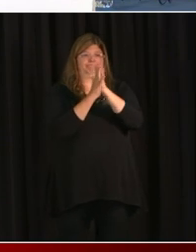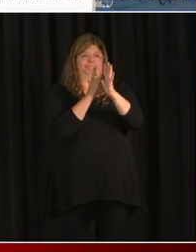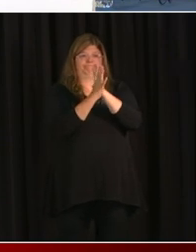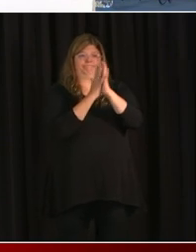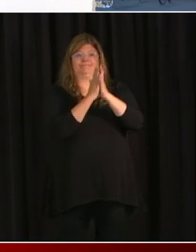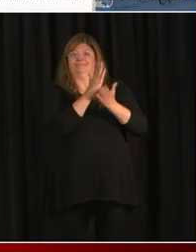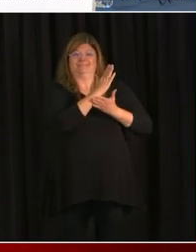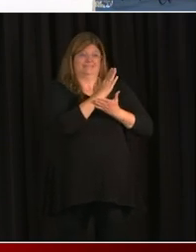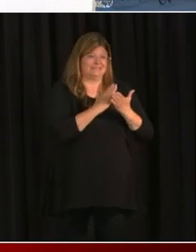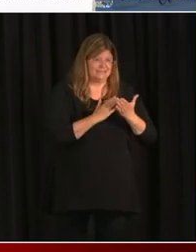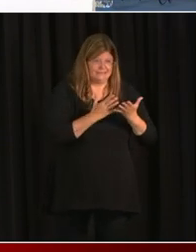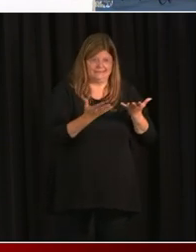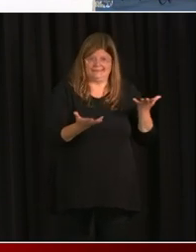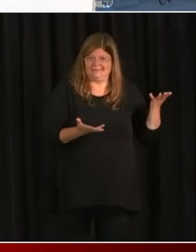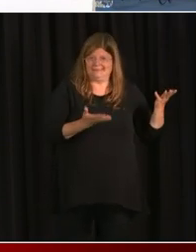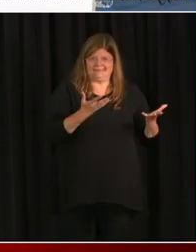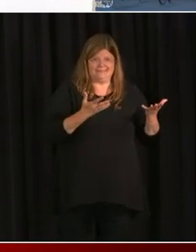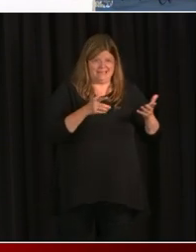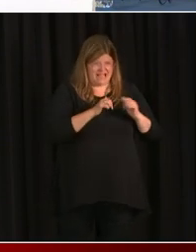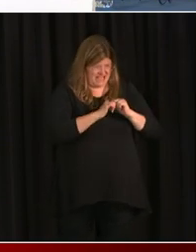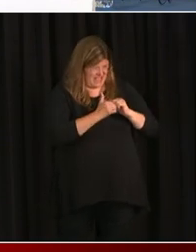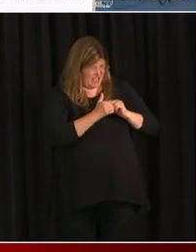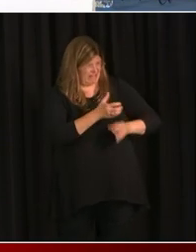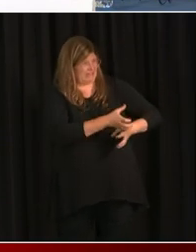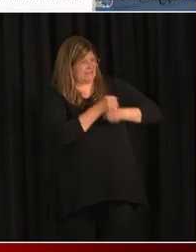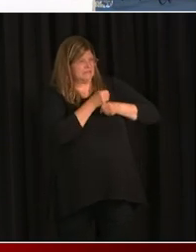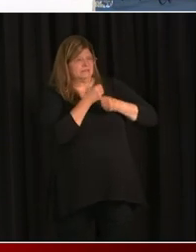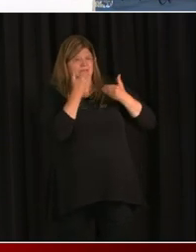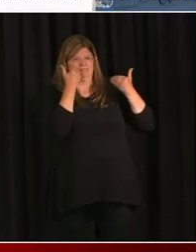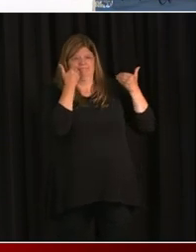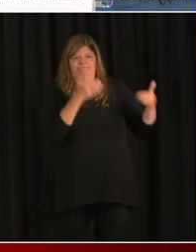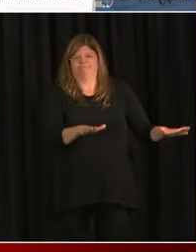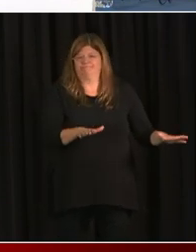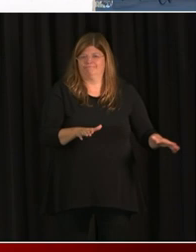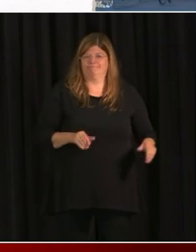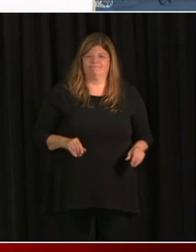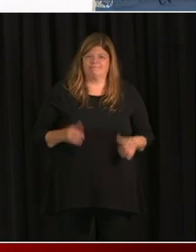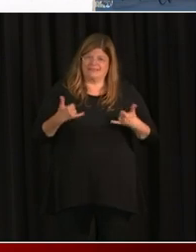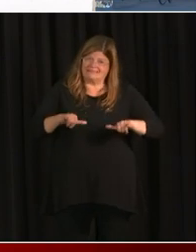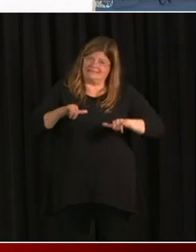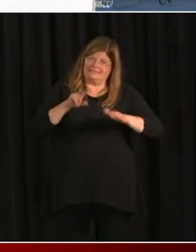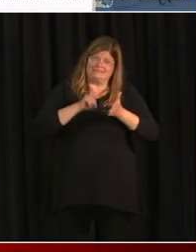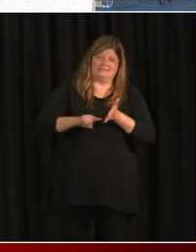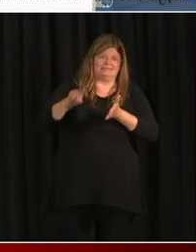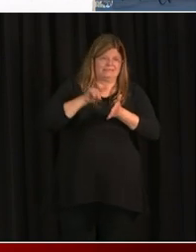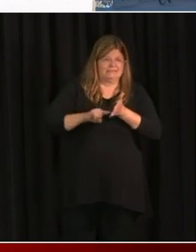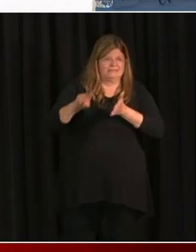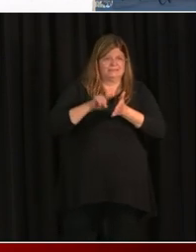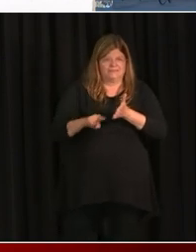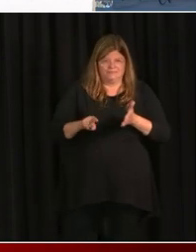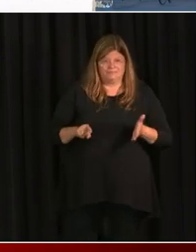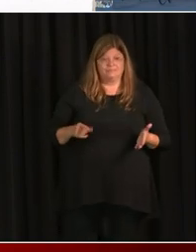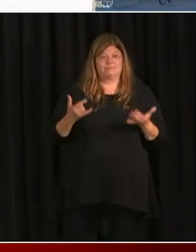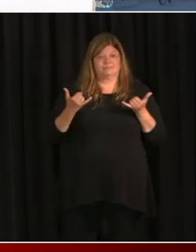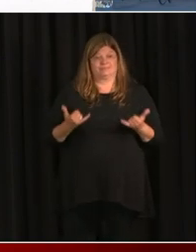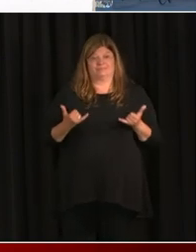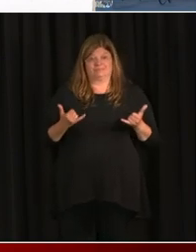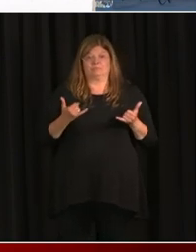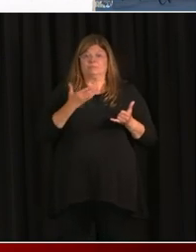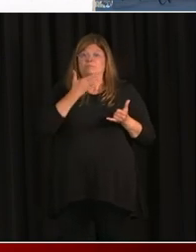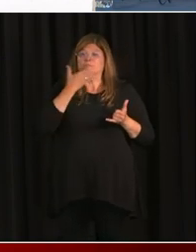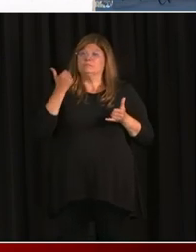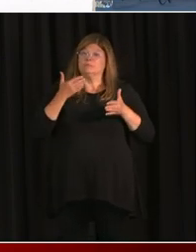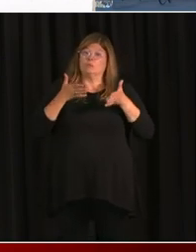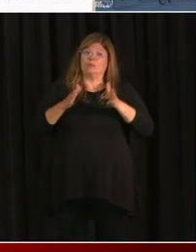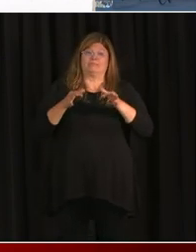previously identified as being contacts of a positive case, or people who were already in quarantine. So that's the best way